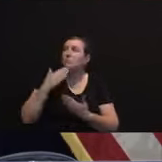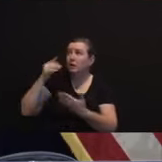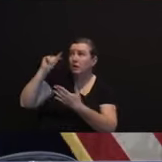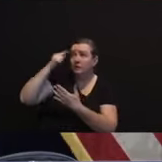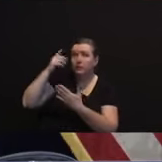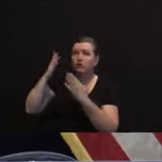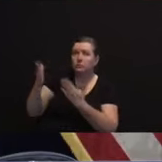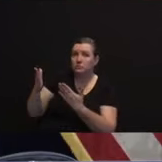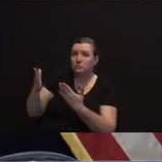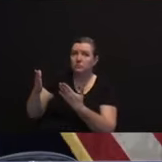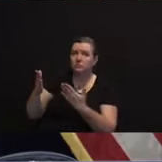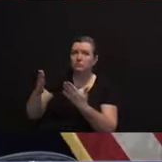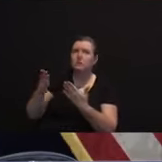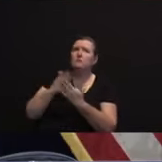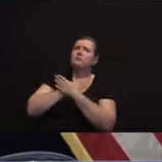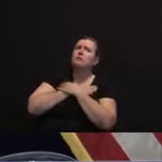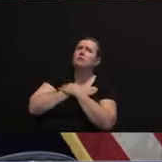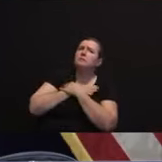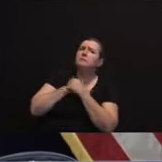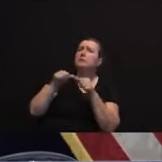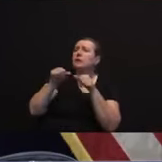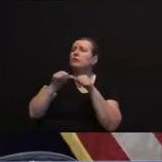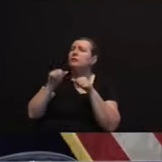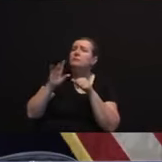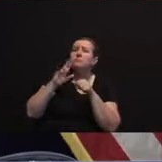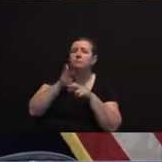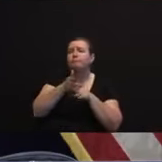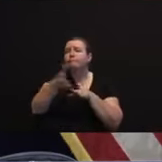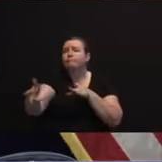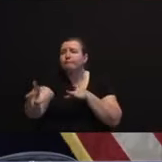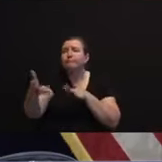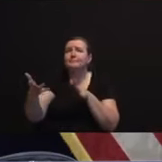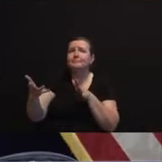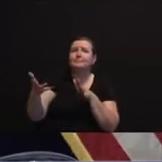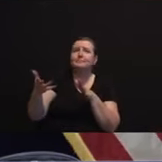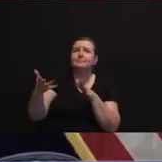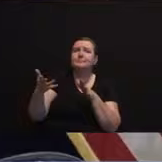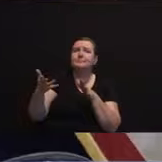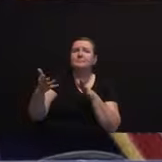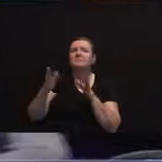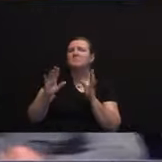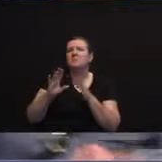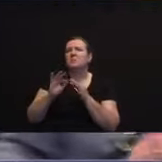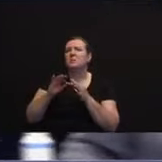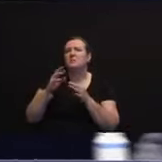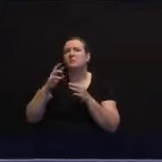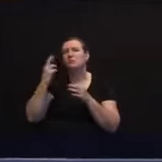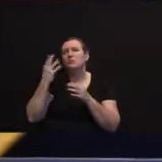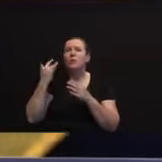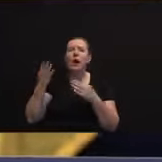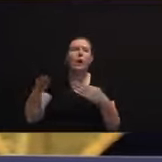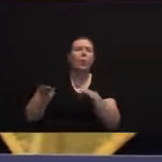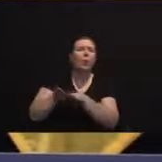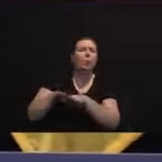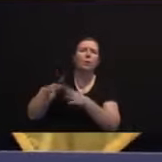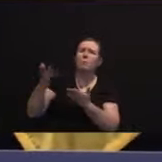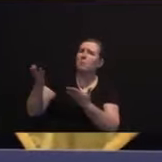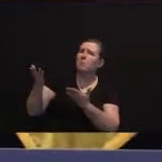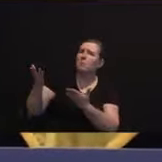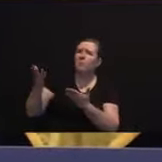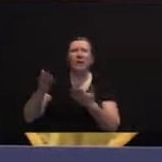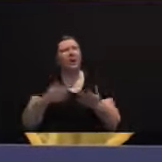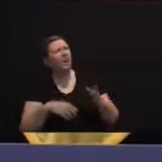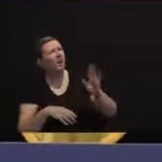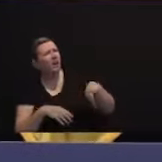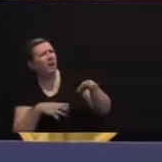a highway being shut down. That's what I would say about that incident, Alex. Can I say something else, which I think is a testament to everybody on